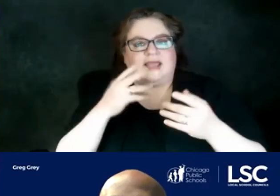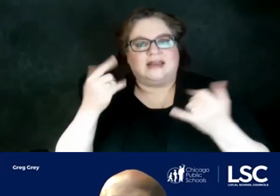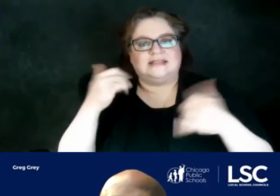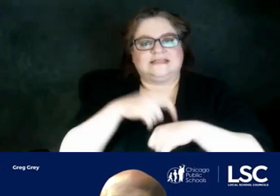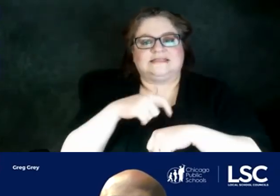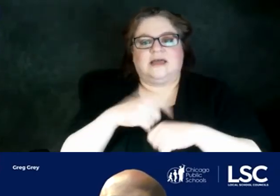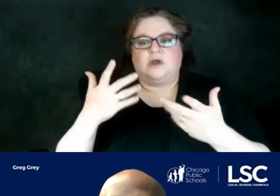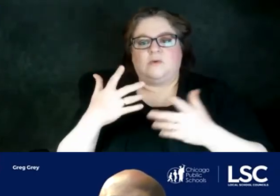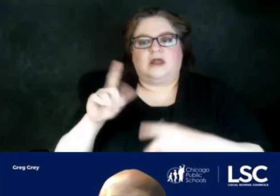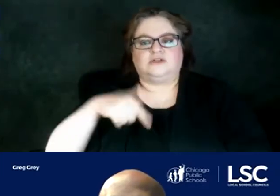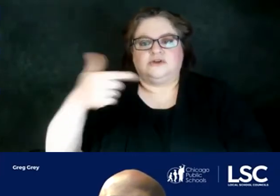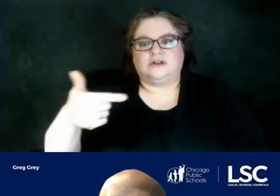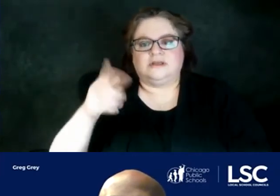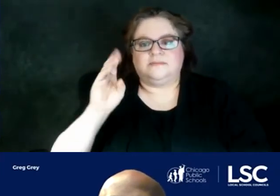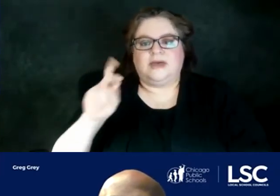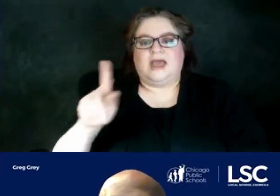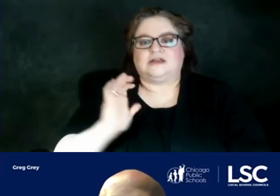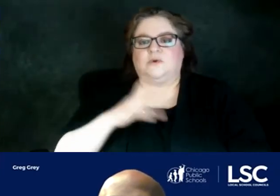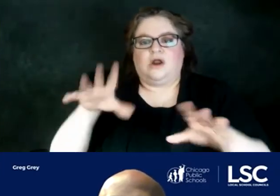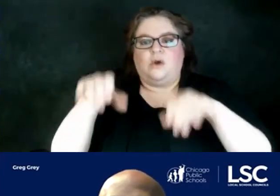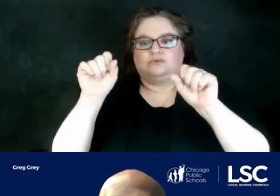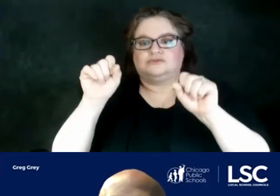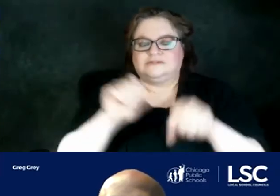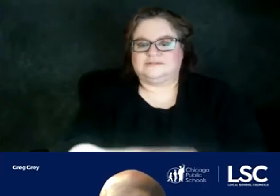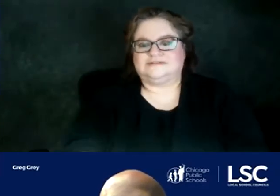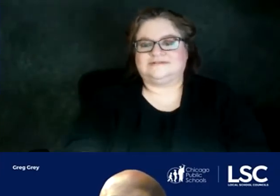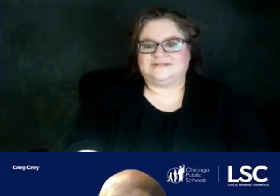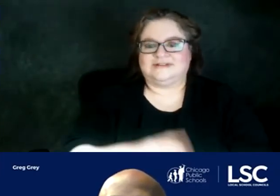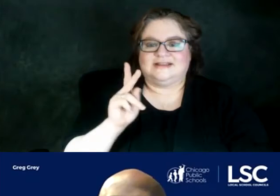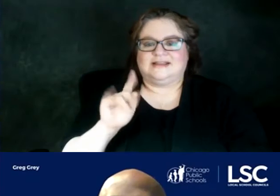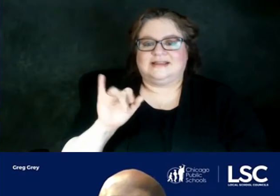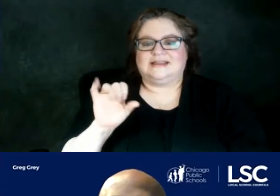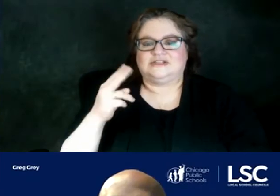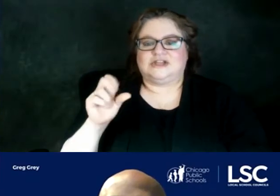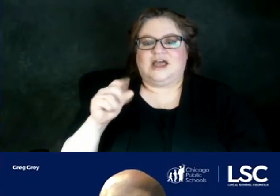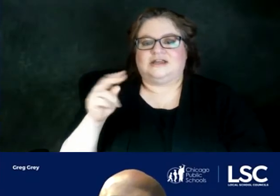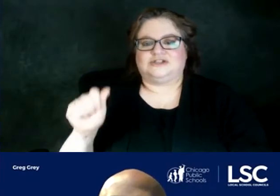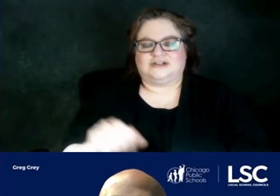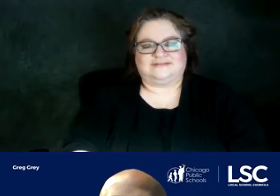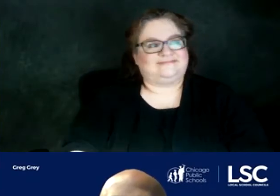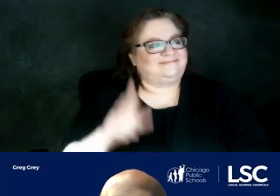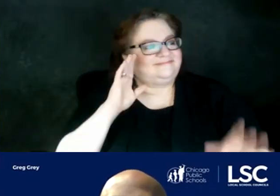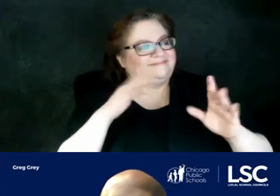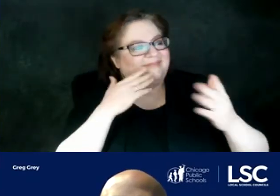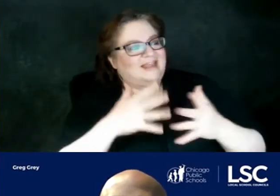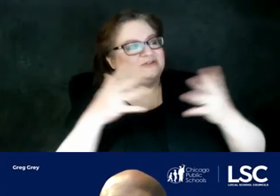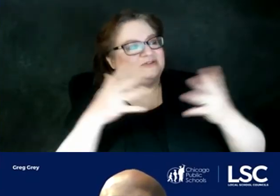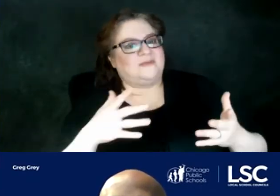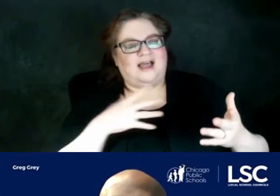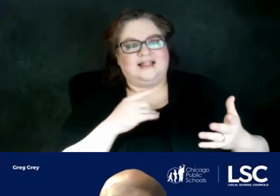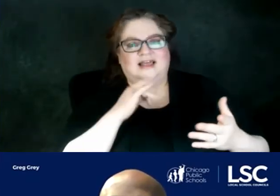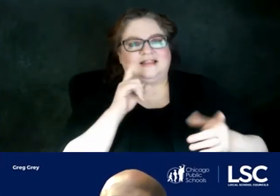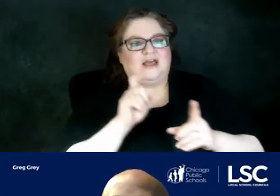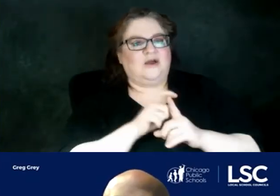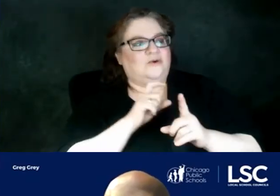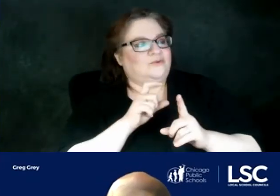time, I'd like to turn it back to our host, Kishasha. Hey, thanks so much. I like the words of encouragement. Shoot